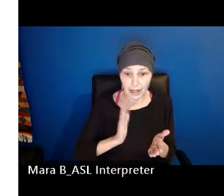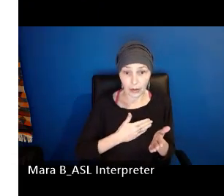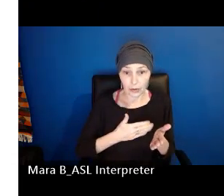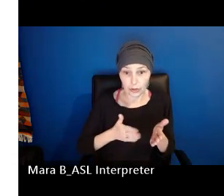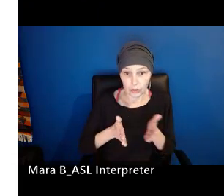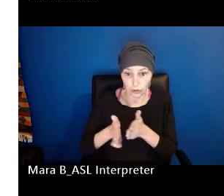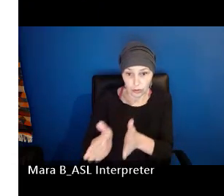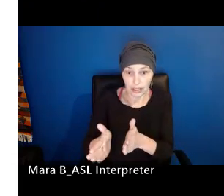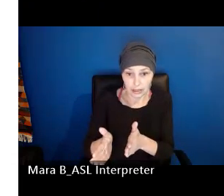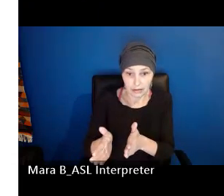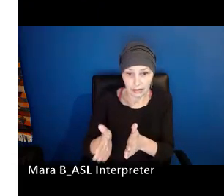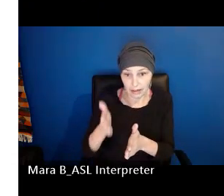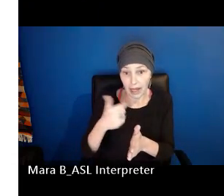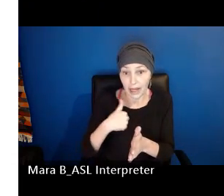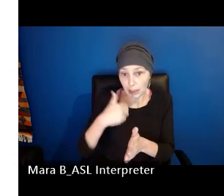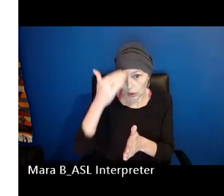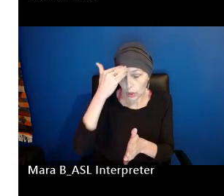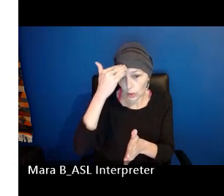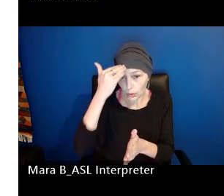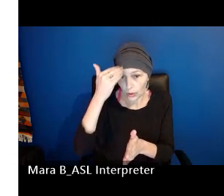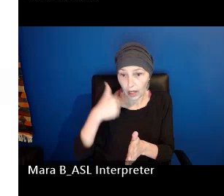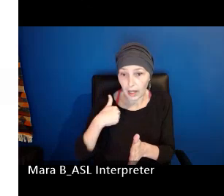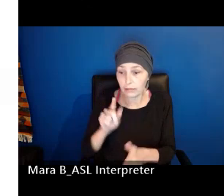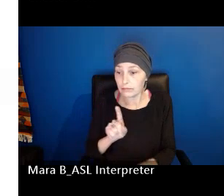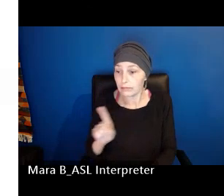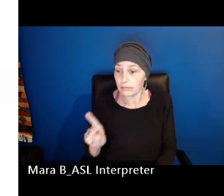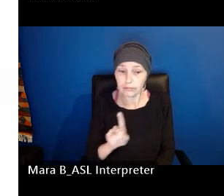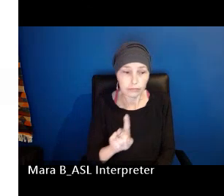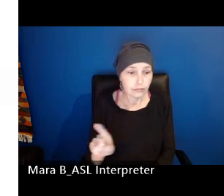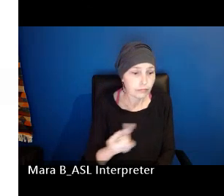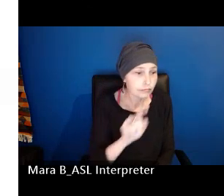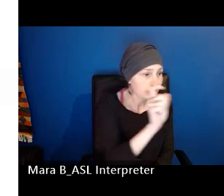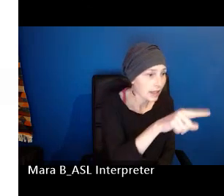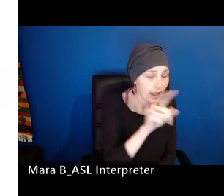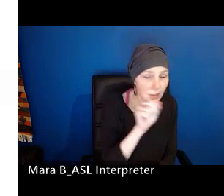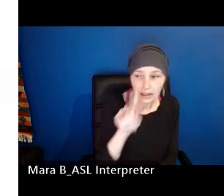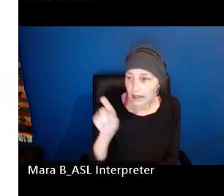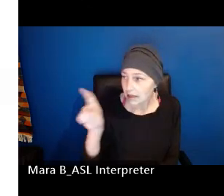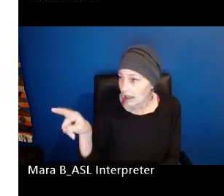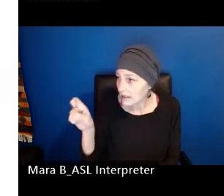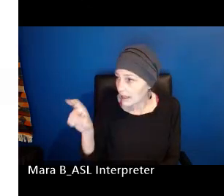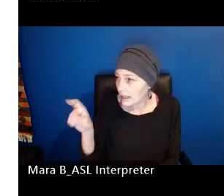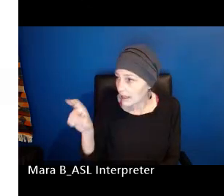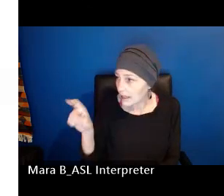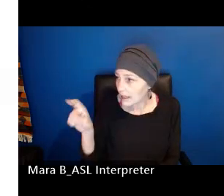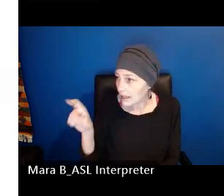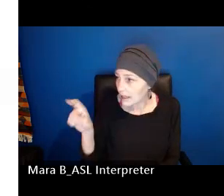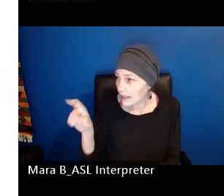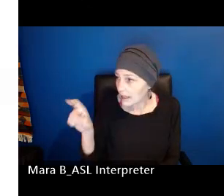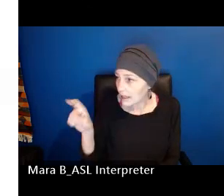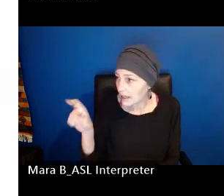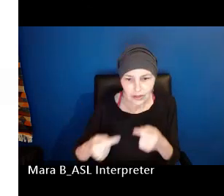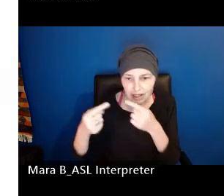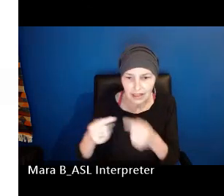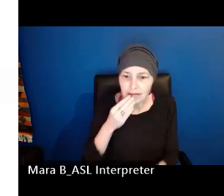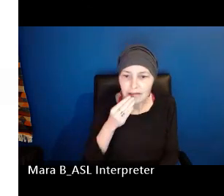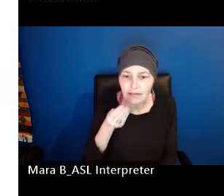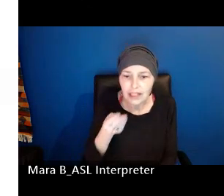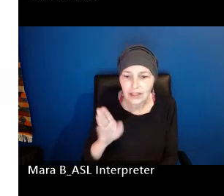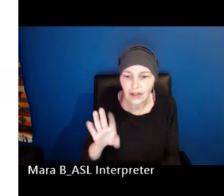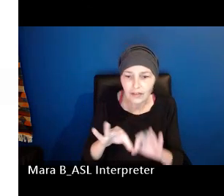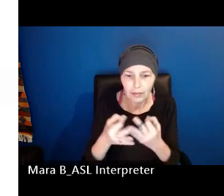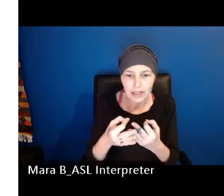blocks I have gone to on my own, they're struggling to even feed their families. This has been forced upon us. And